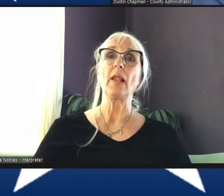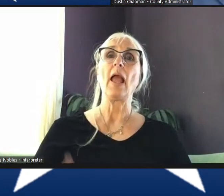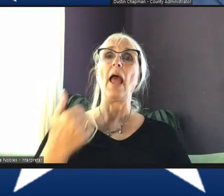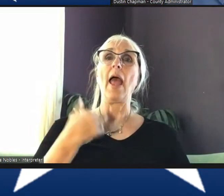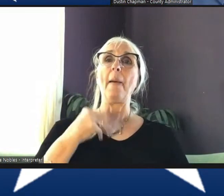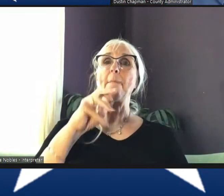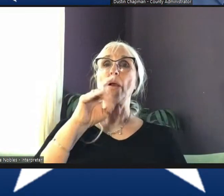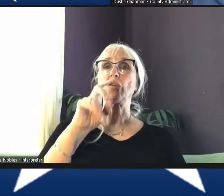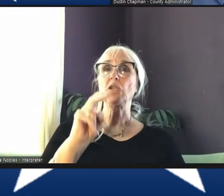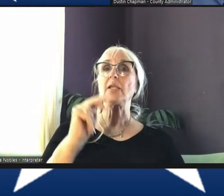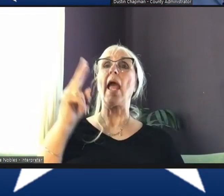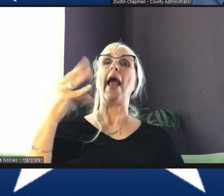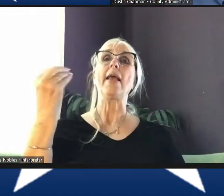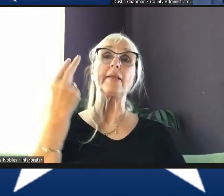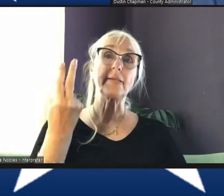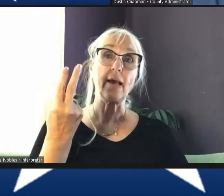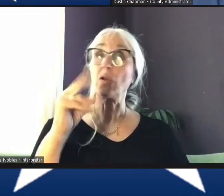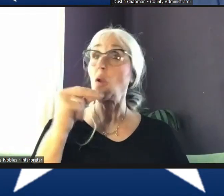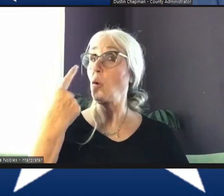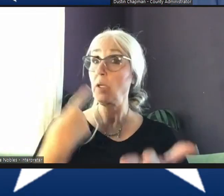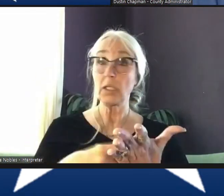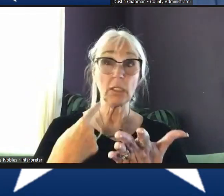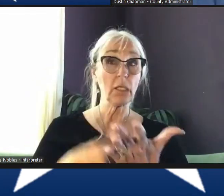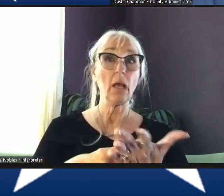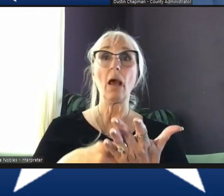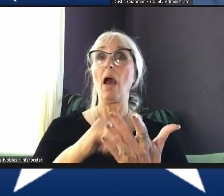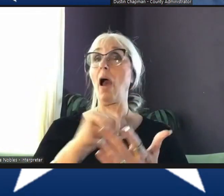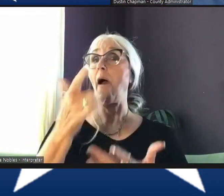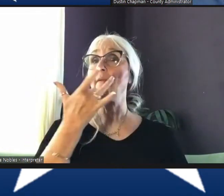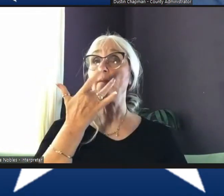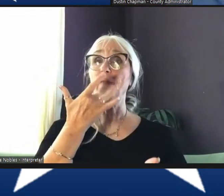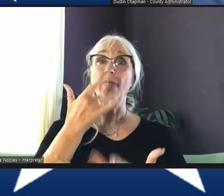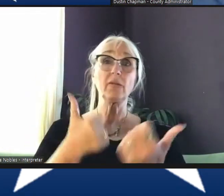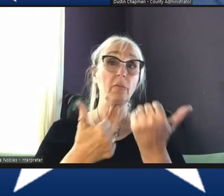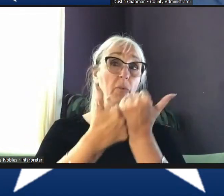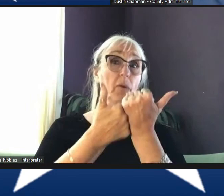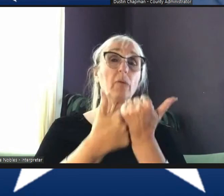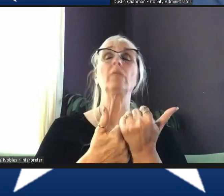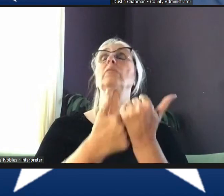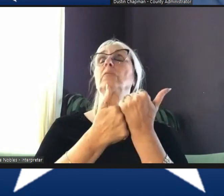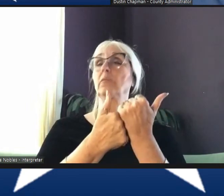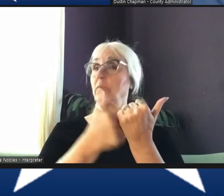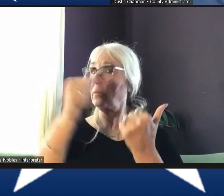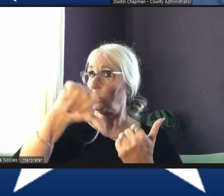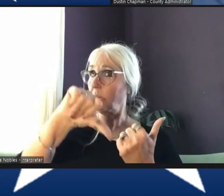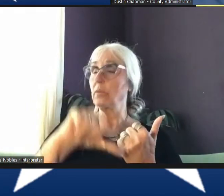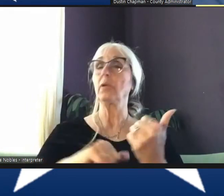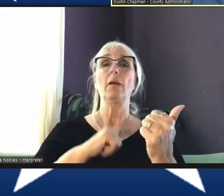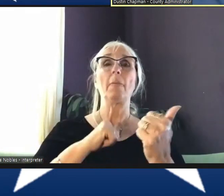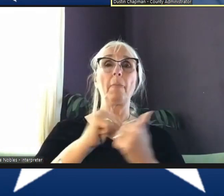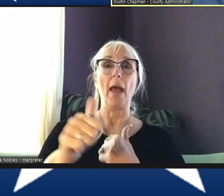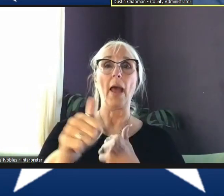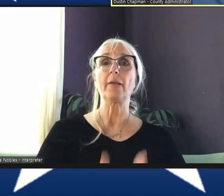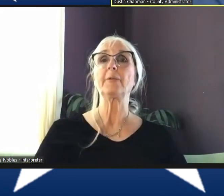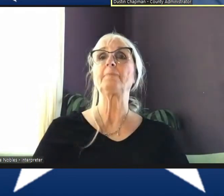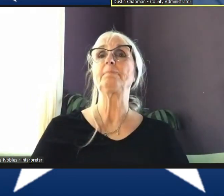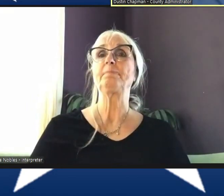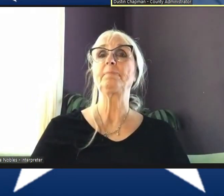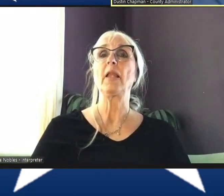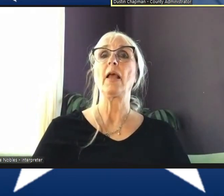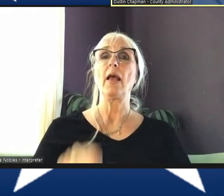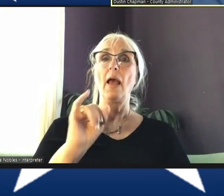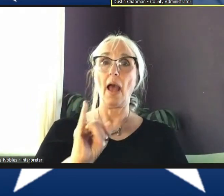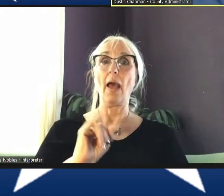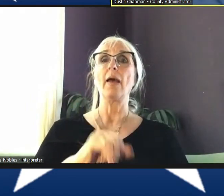second. No other discussion. All in favor say aye. Aye. Pose, pass. Under item I, Department